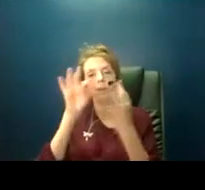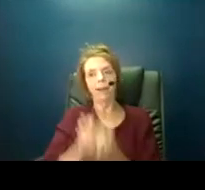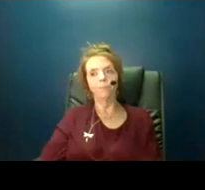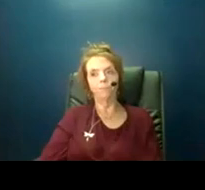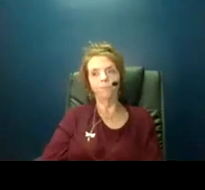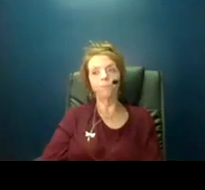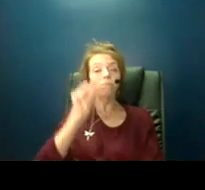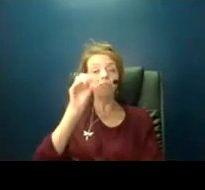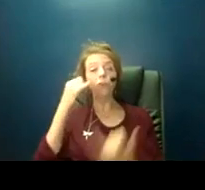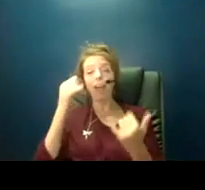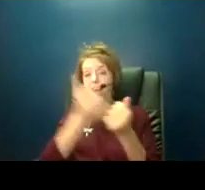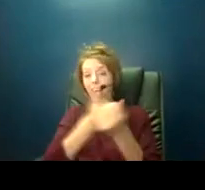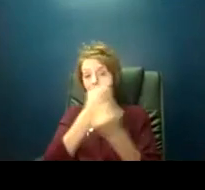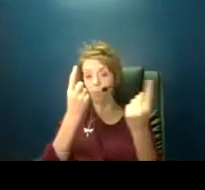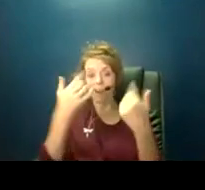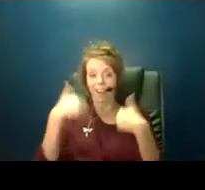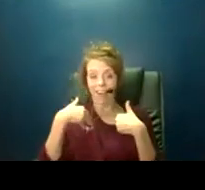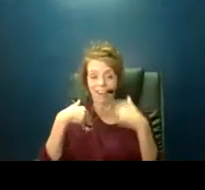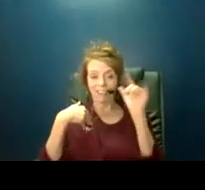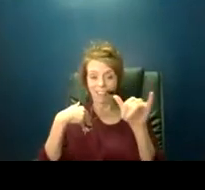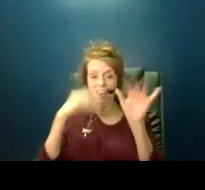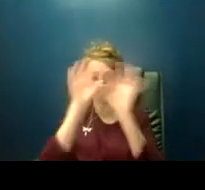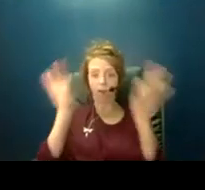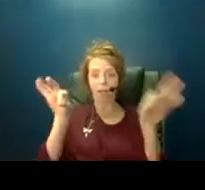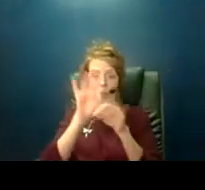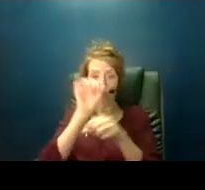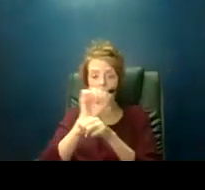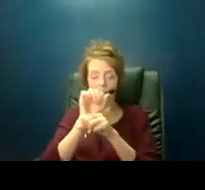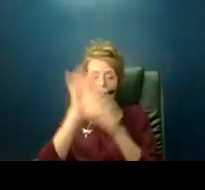So does everybody have that framework document?